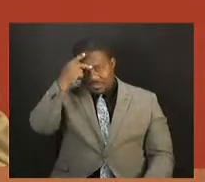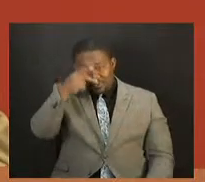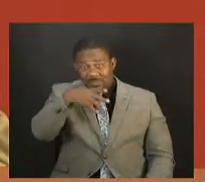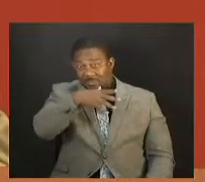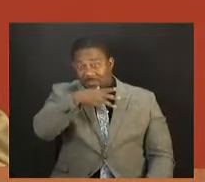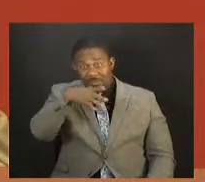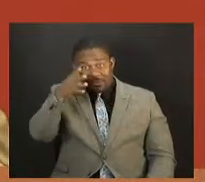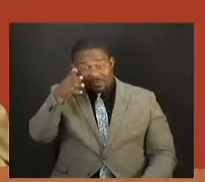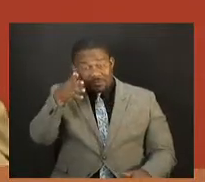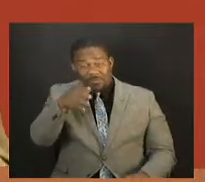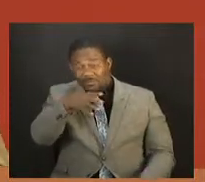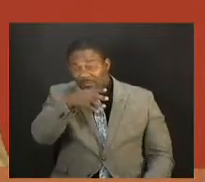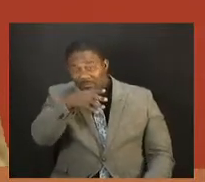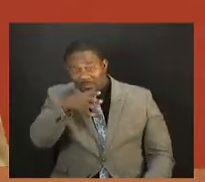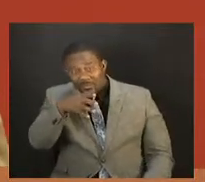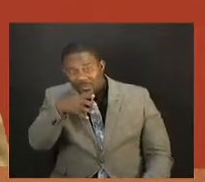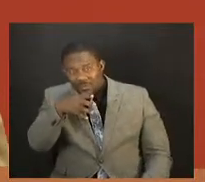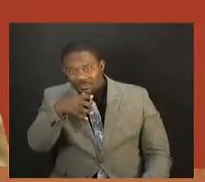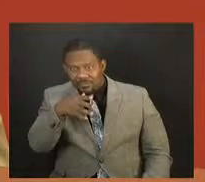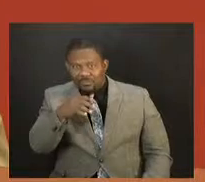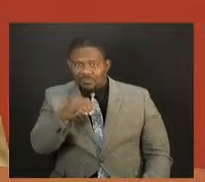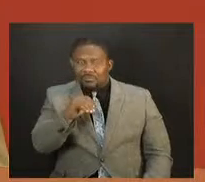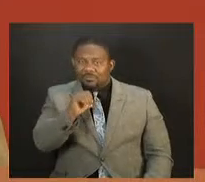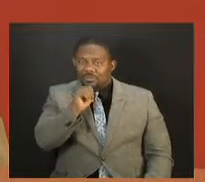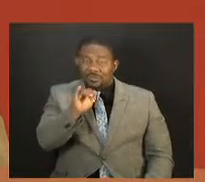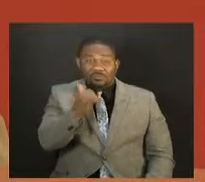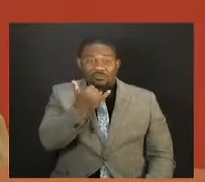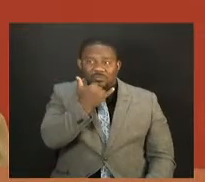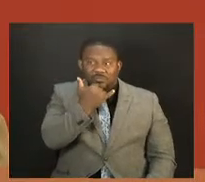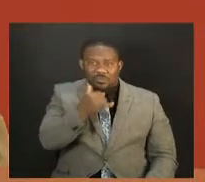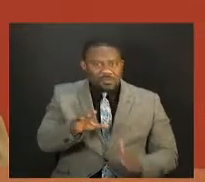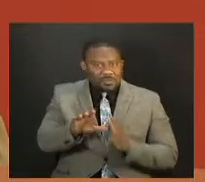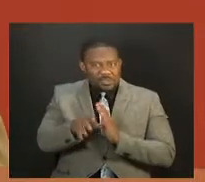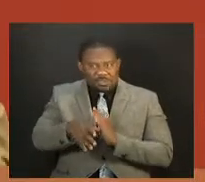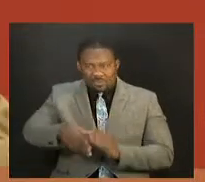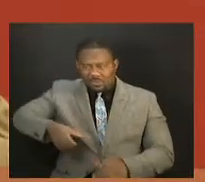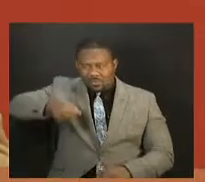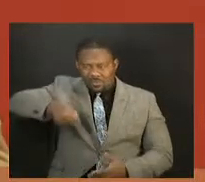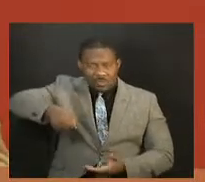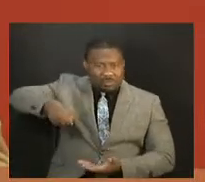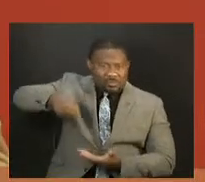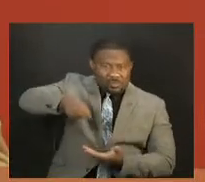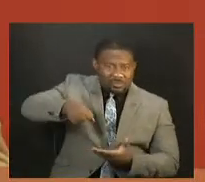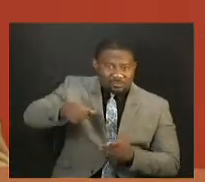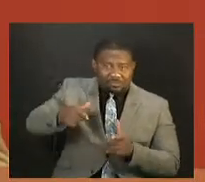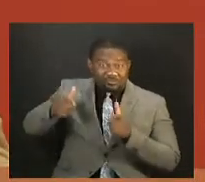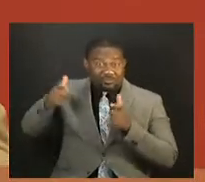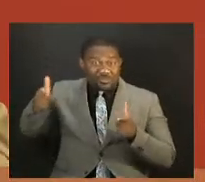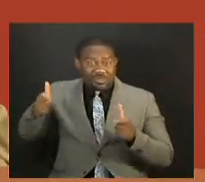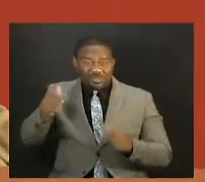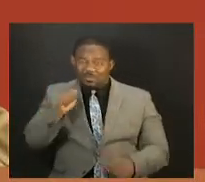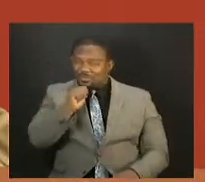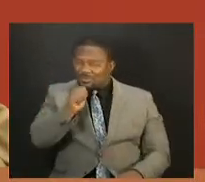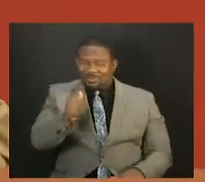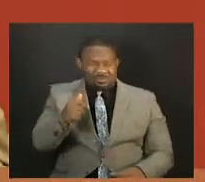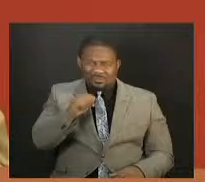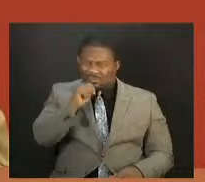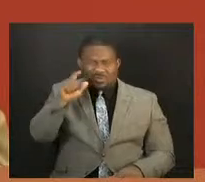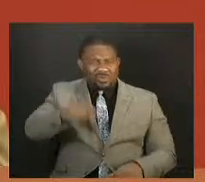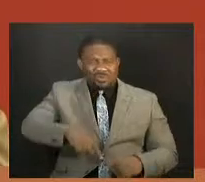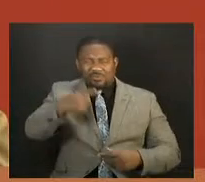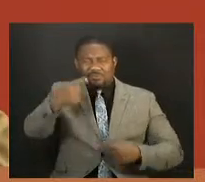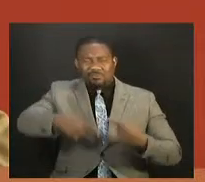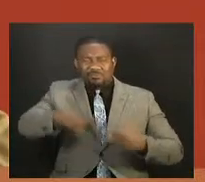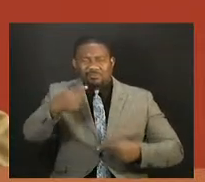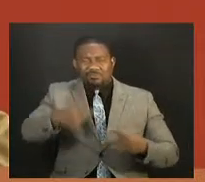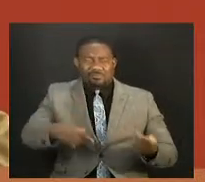container must not be big. We should not spend so much time debating whether the